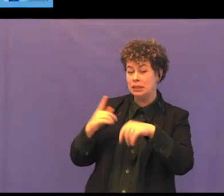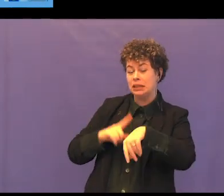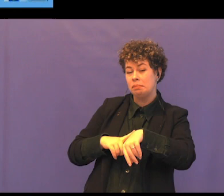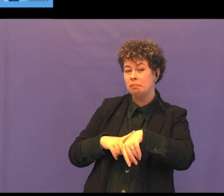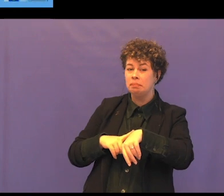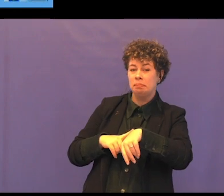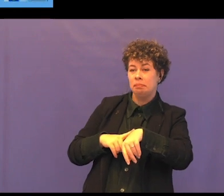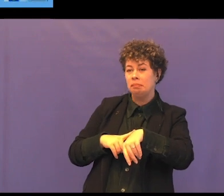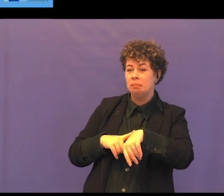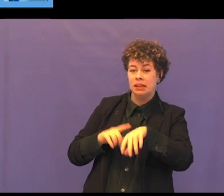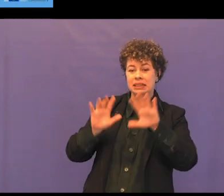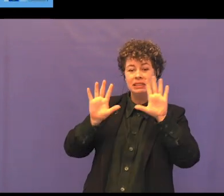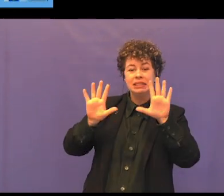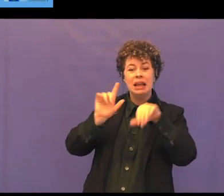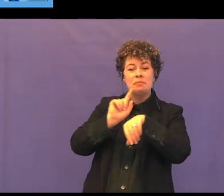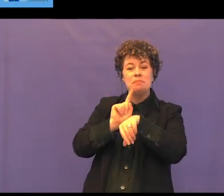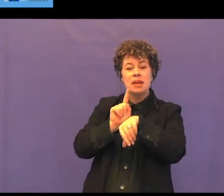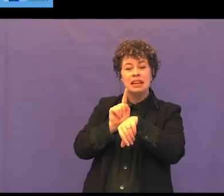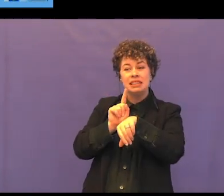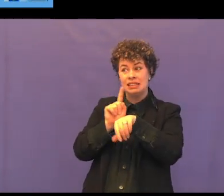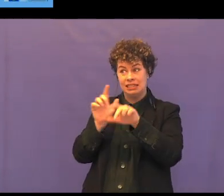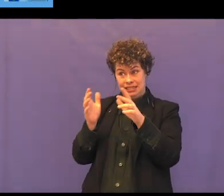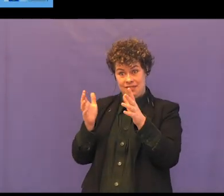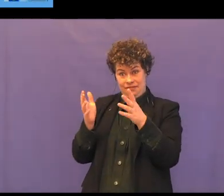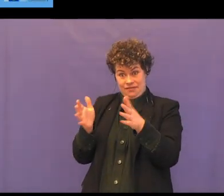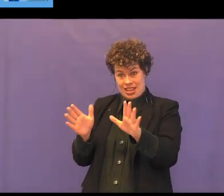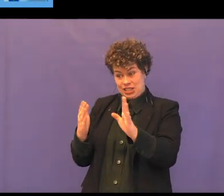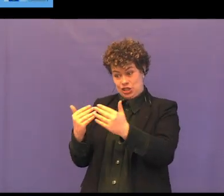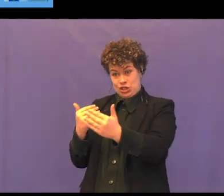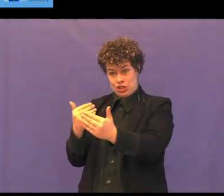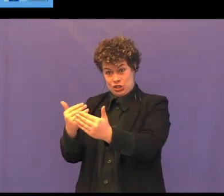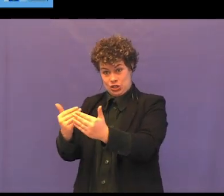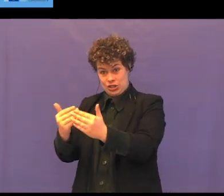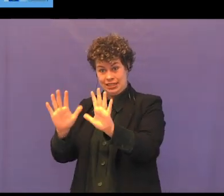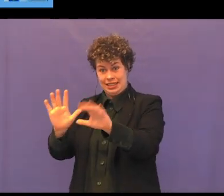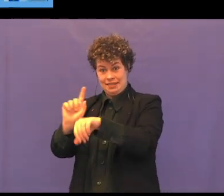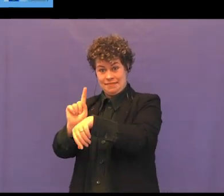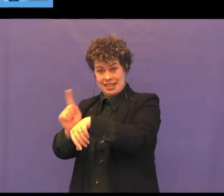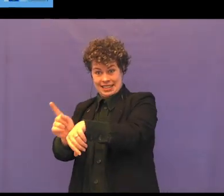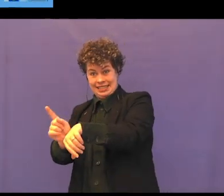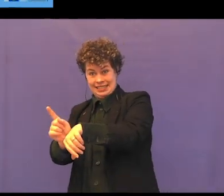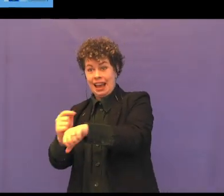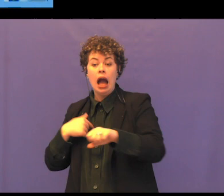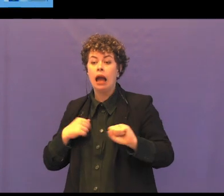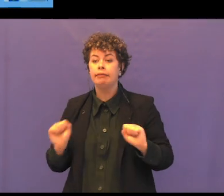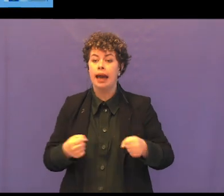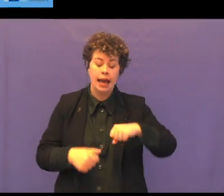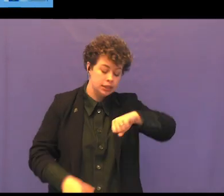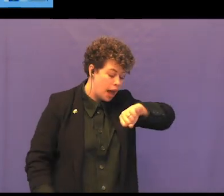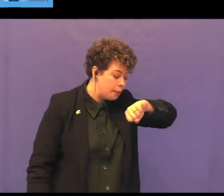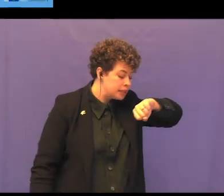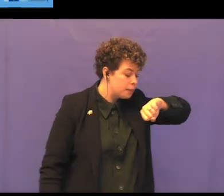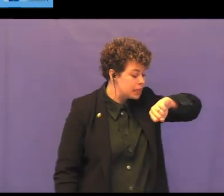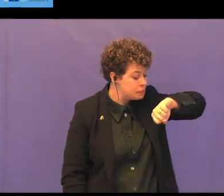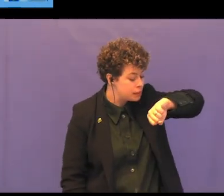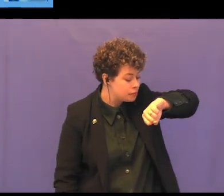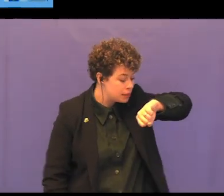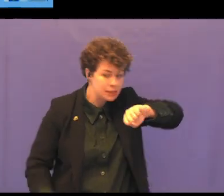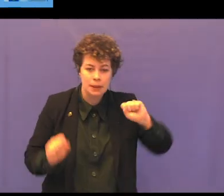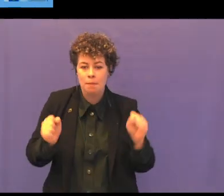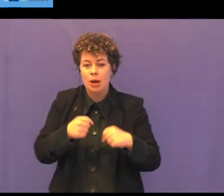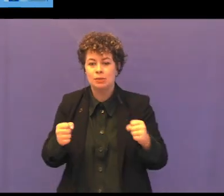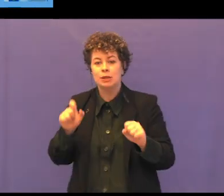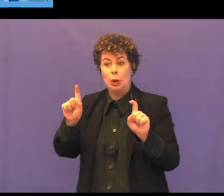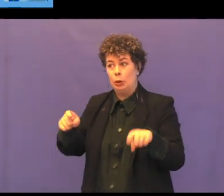my watch and look at you at the same time. And then I want to talk about this question